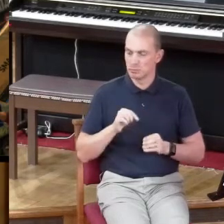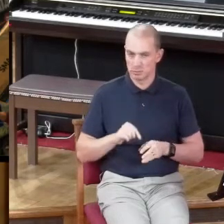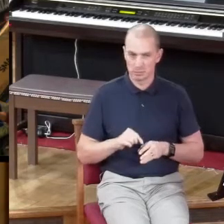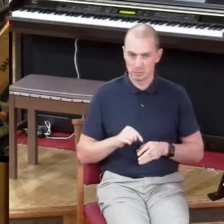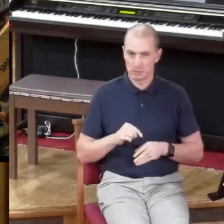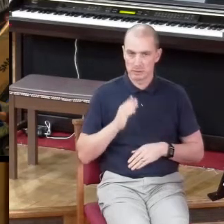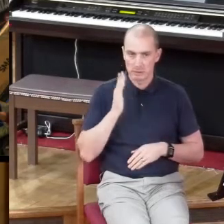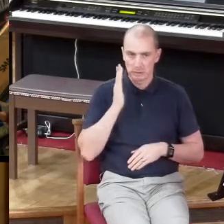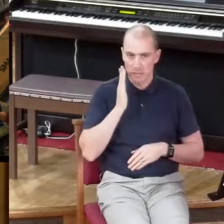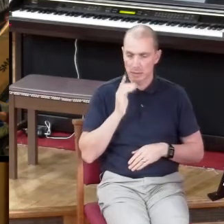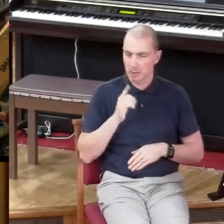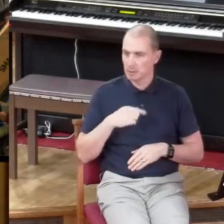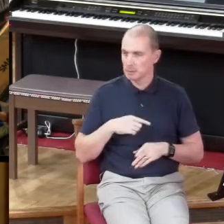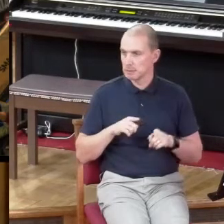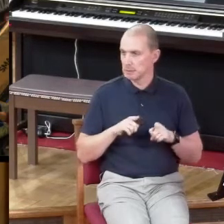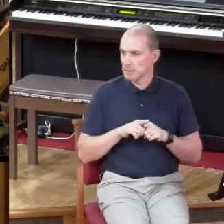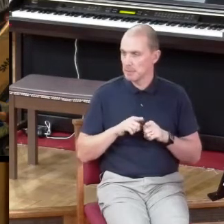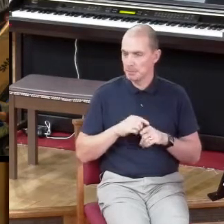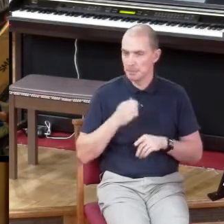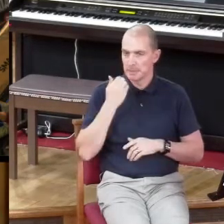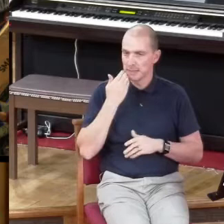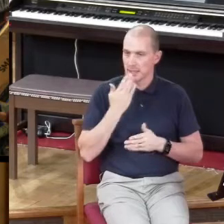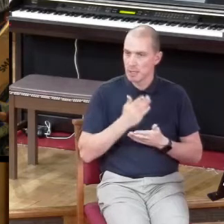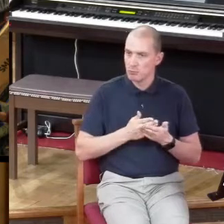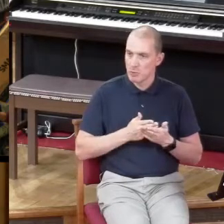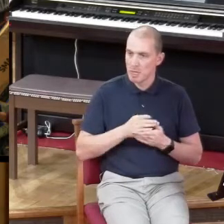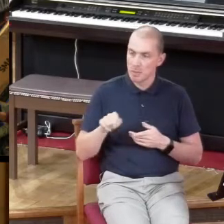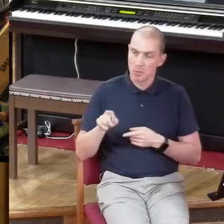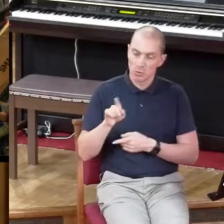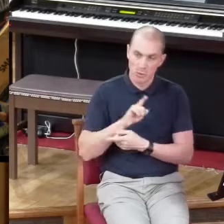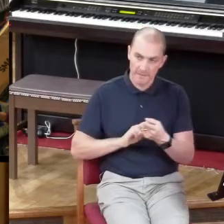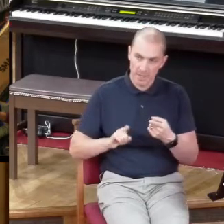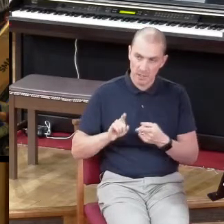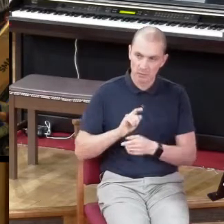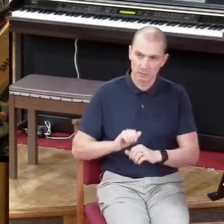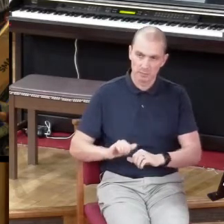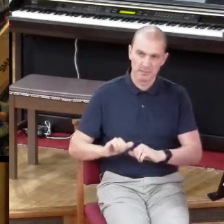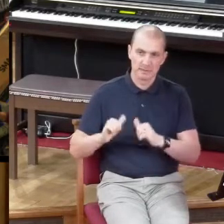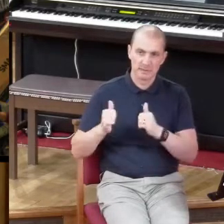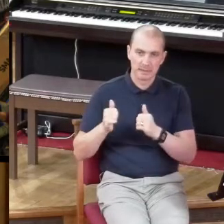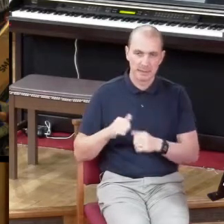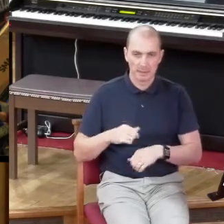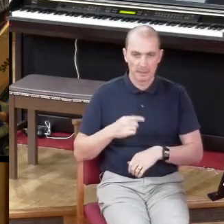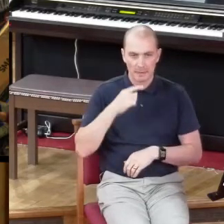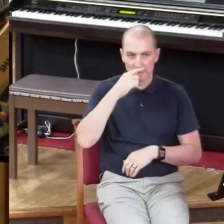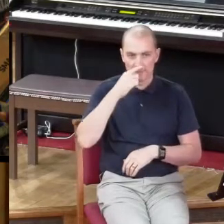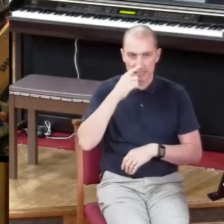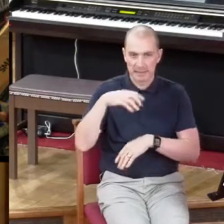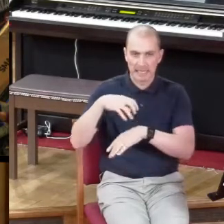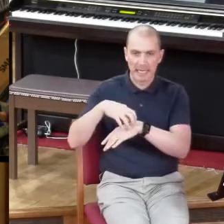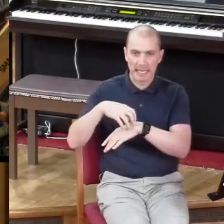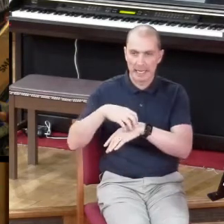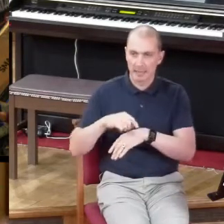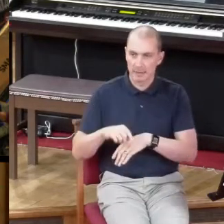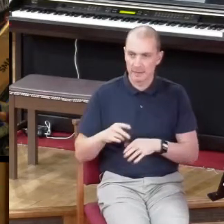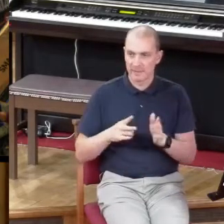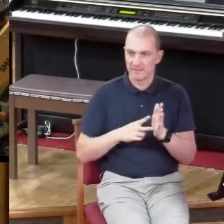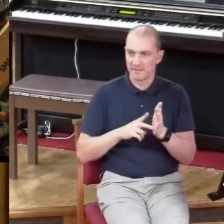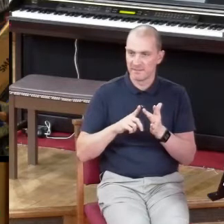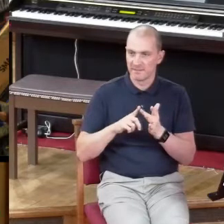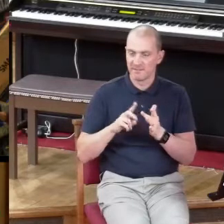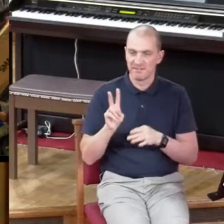were. But the convention's like a wonderful piece of Victoria sponge or something, or it's trifle, whatever